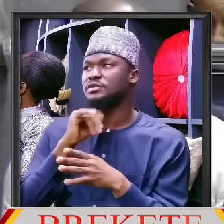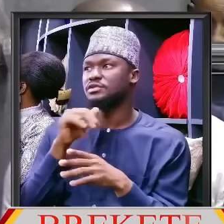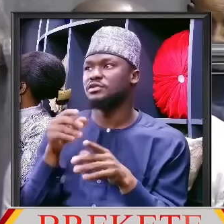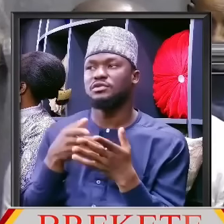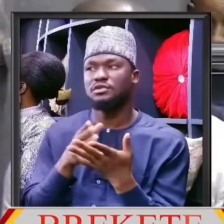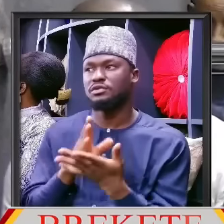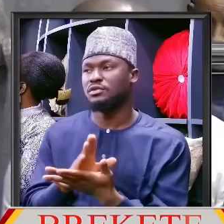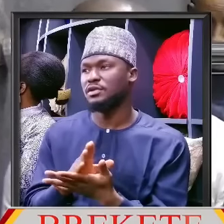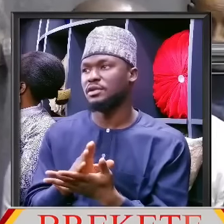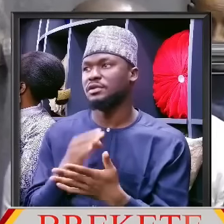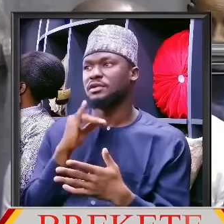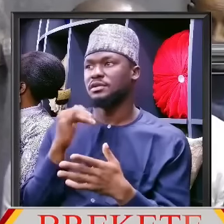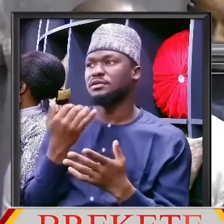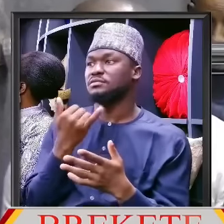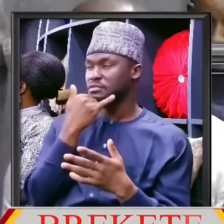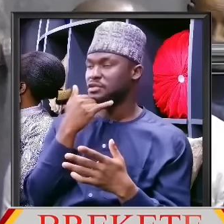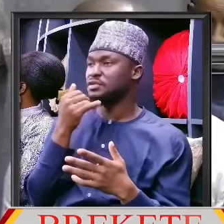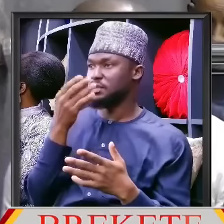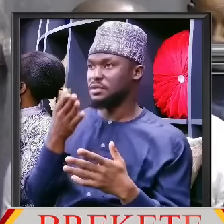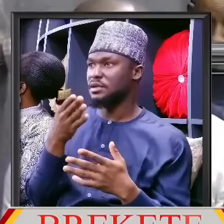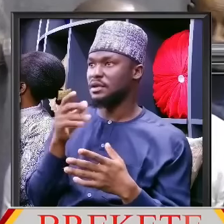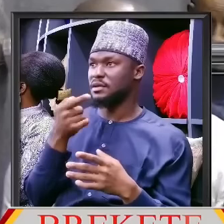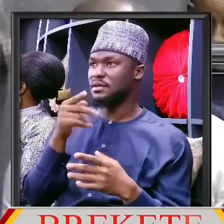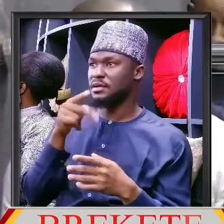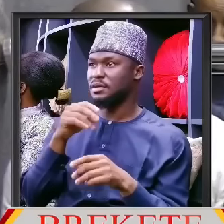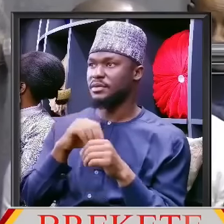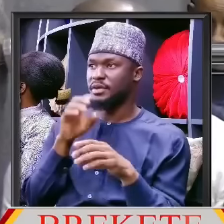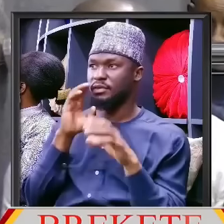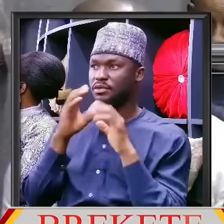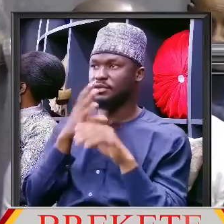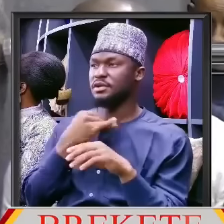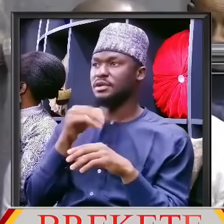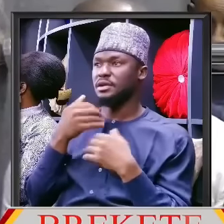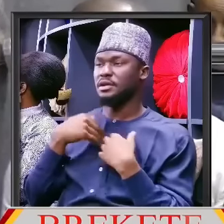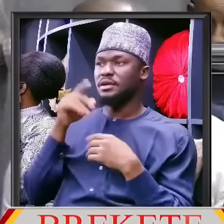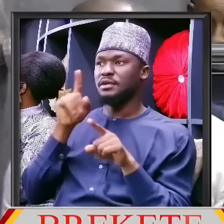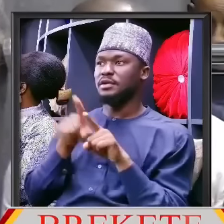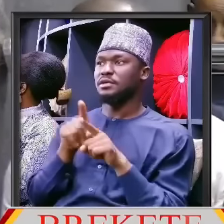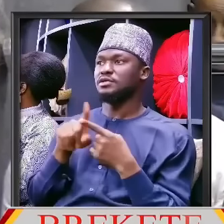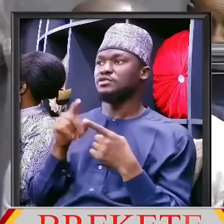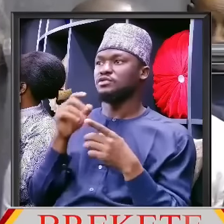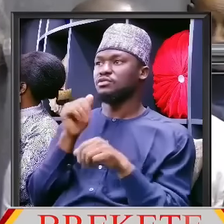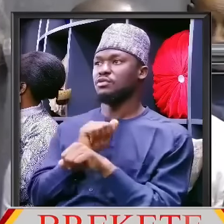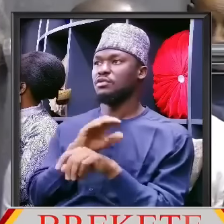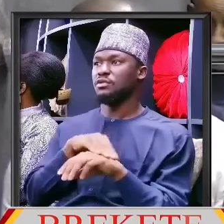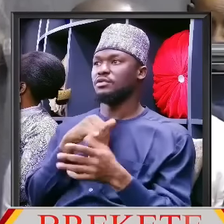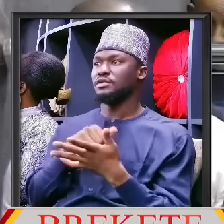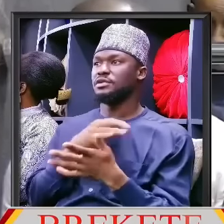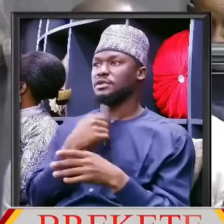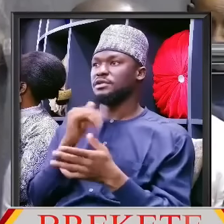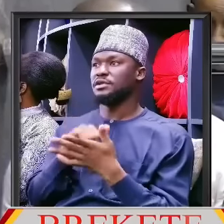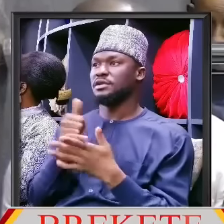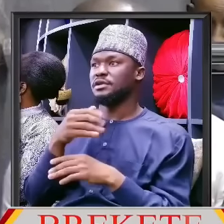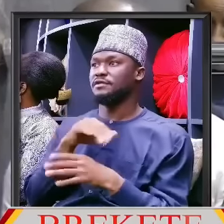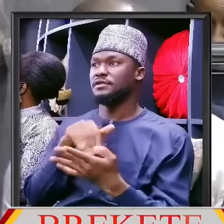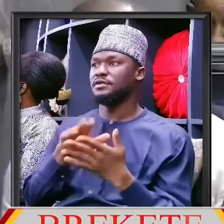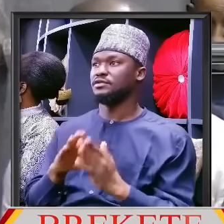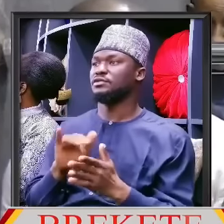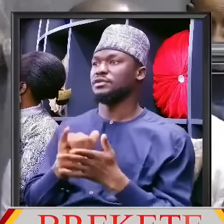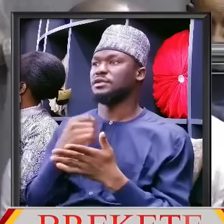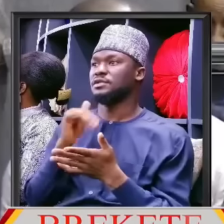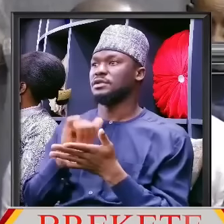ibio. Mistake day, gap day in communication, and they have agreed to work on it, and they have said every student will say